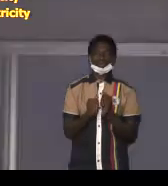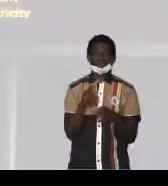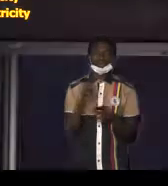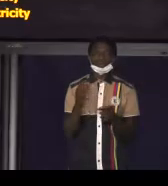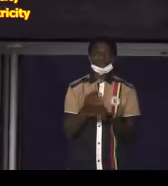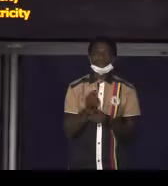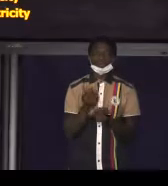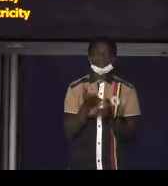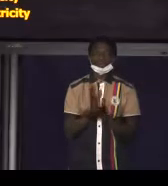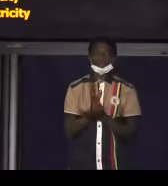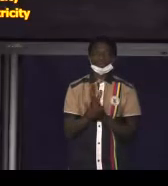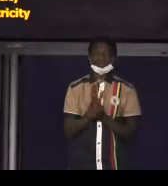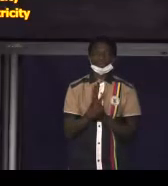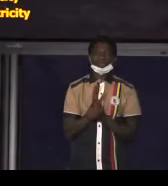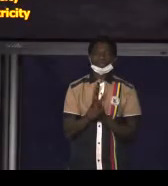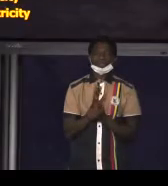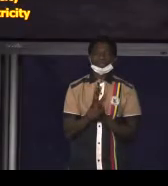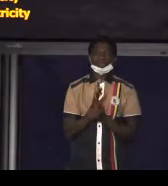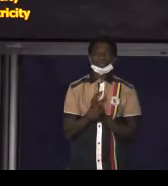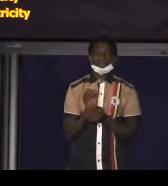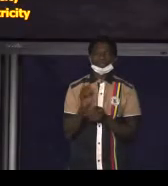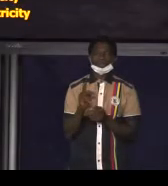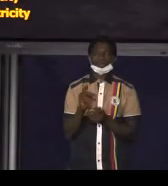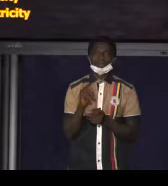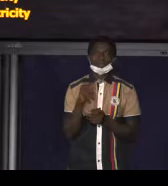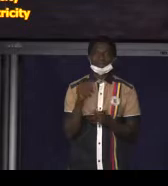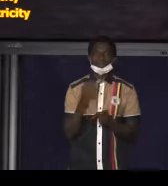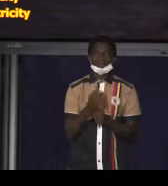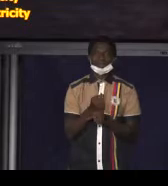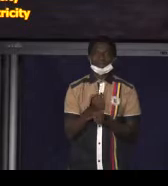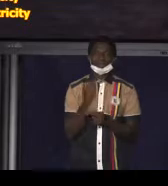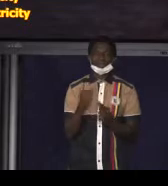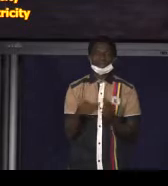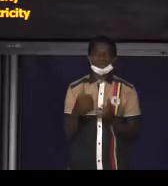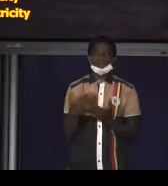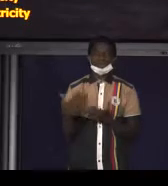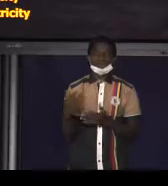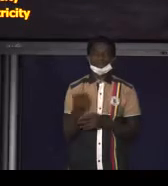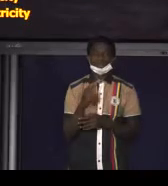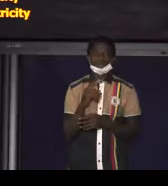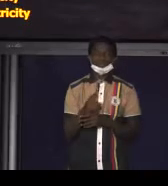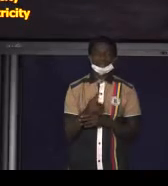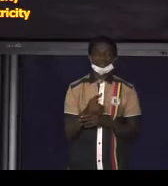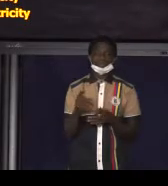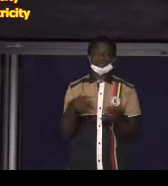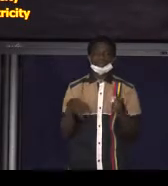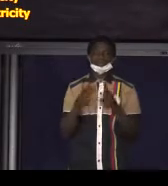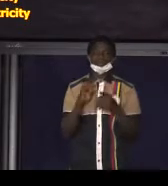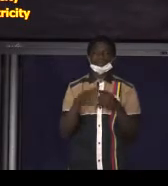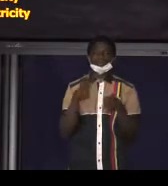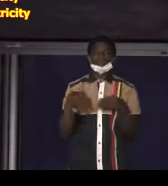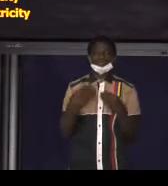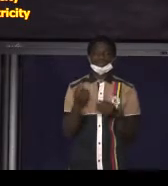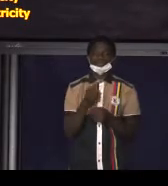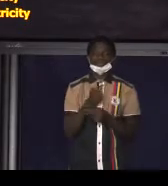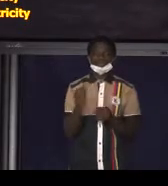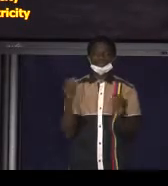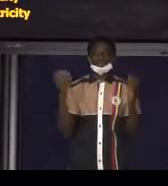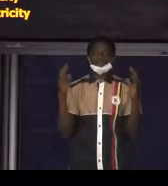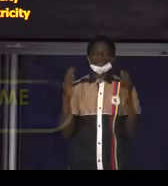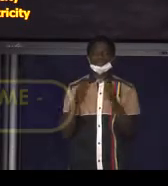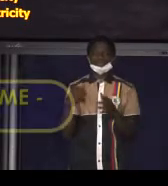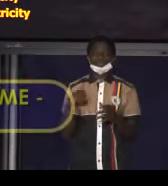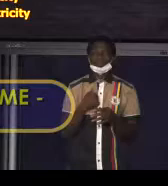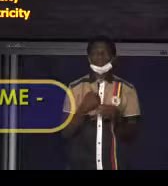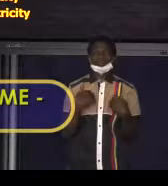So, which one did you get right? Okay, you got everything. Wow, you deserve to be given